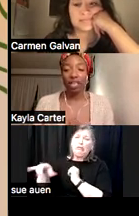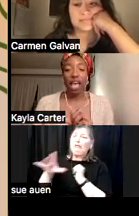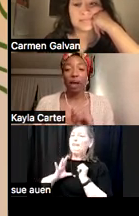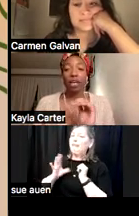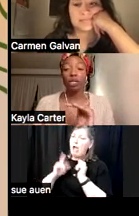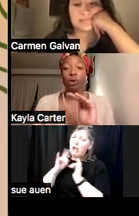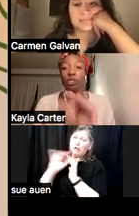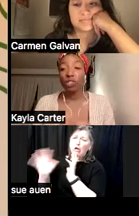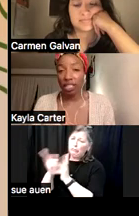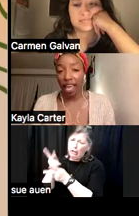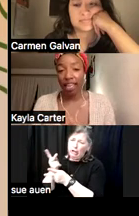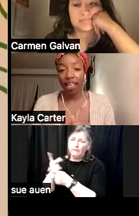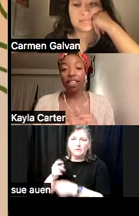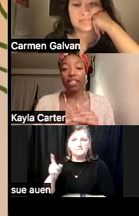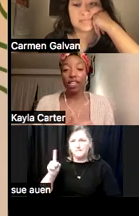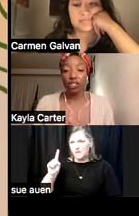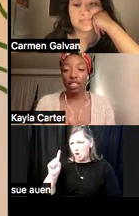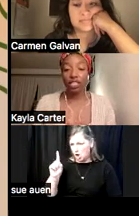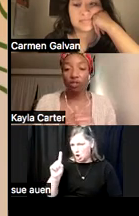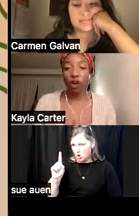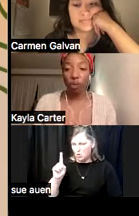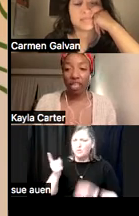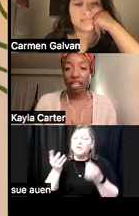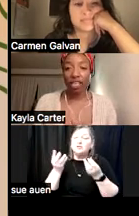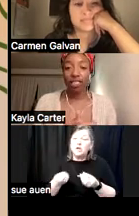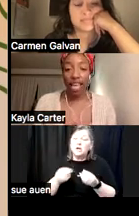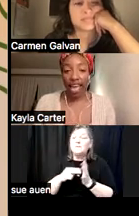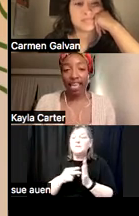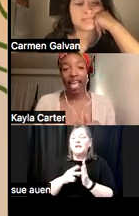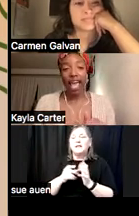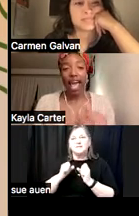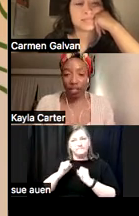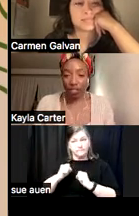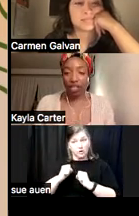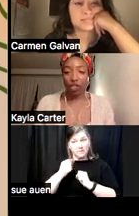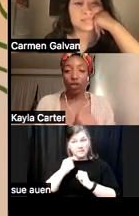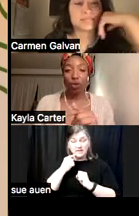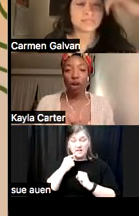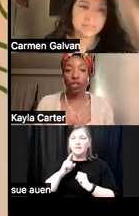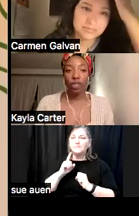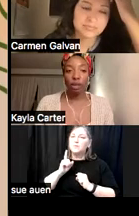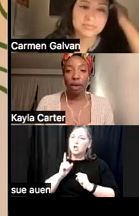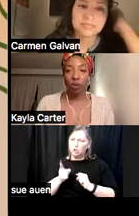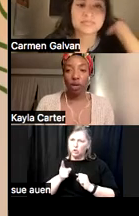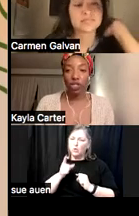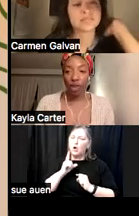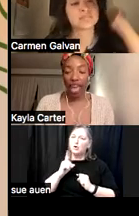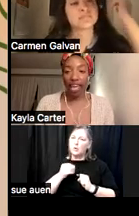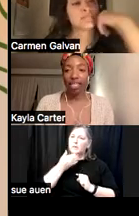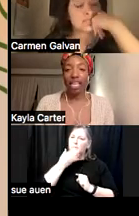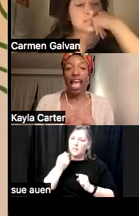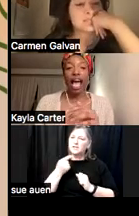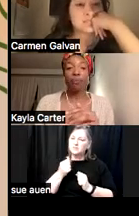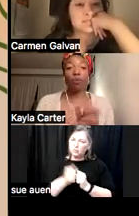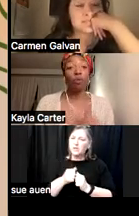gloves. I would actually push to say that gentleness is firmly saying, actually, you are doing the best with what you